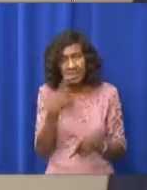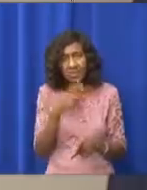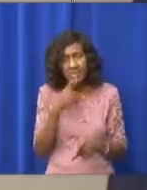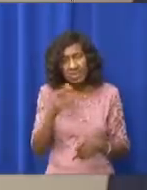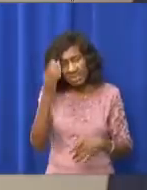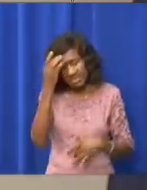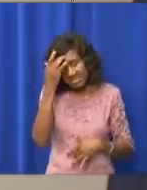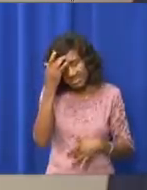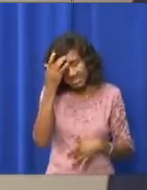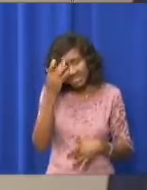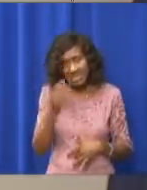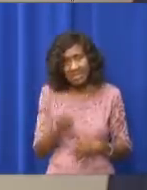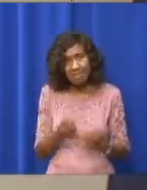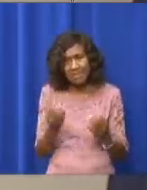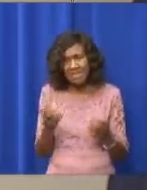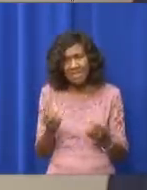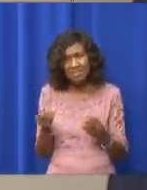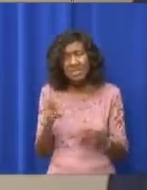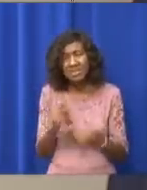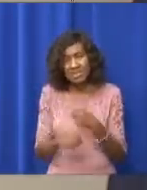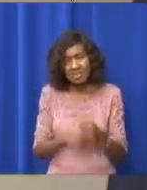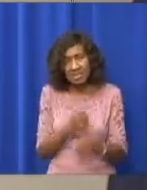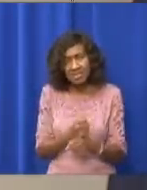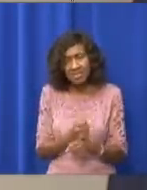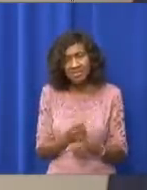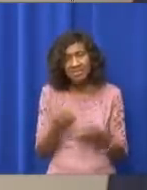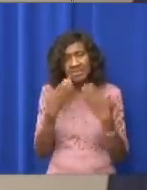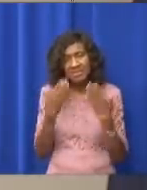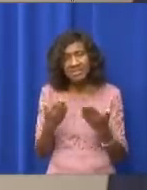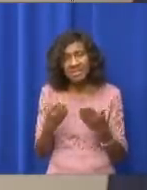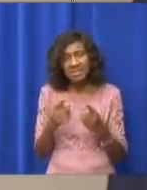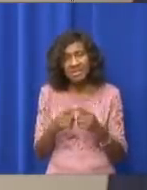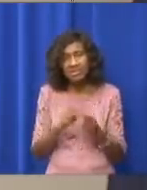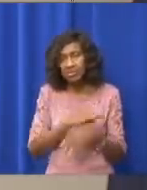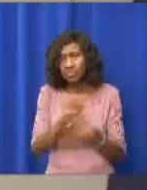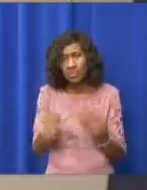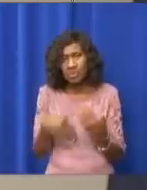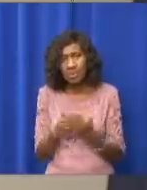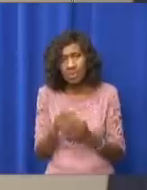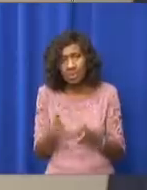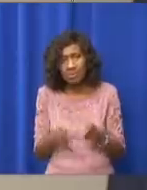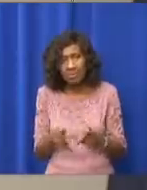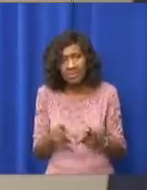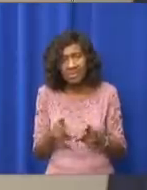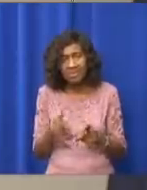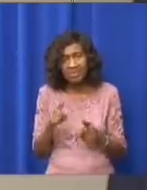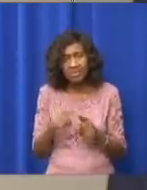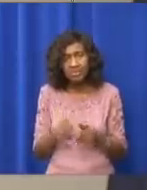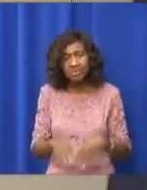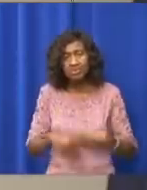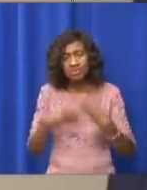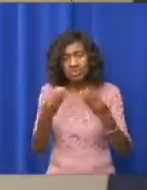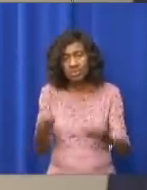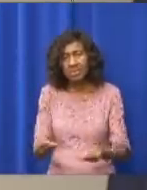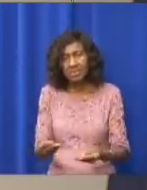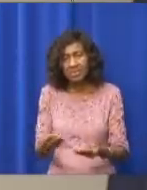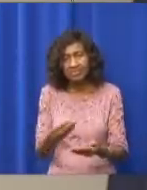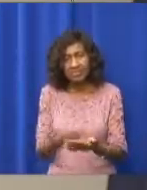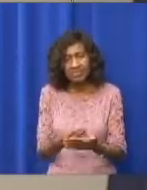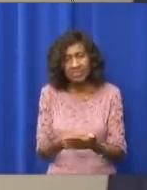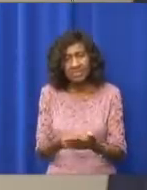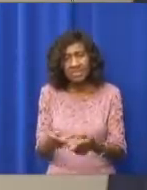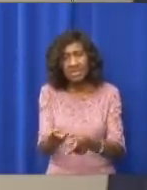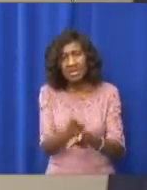most. Thank you to the directors of the foundation for this generous donation, Caring for